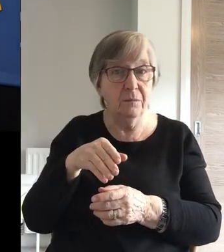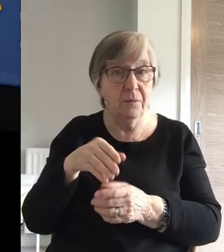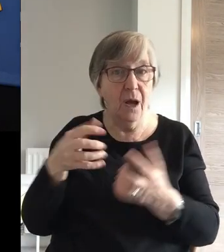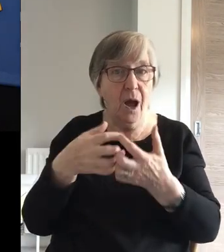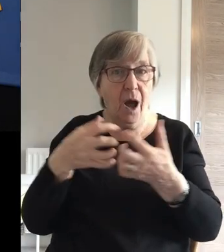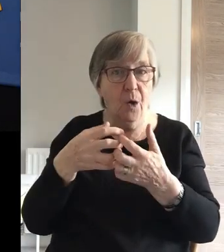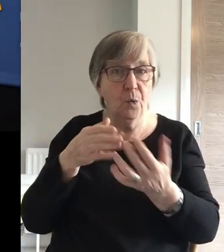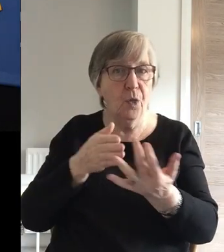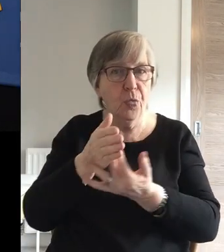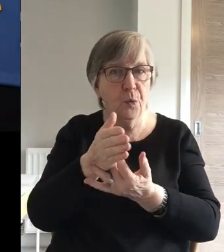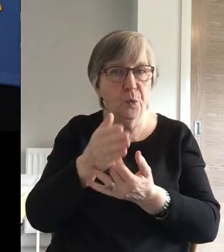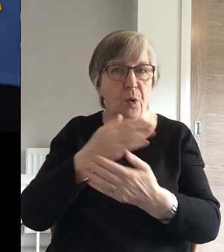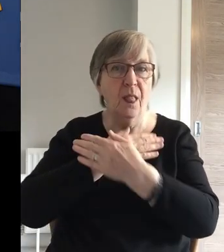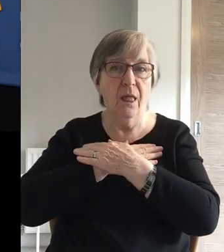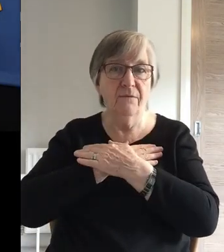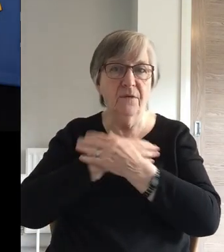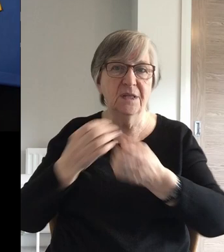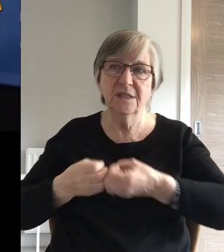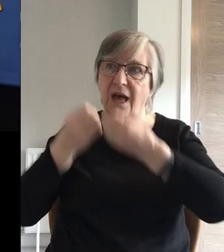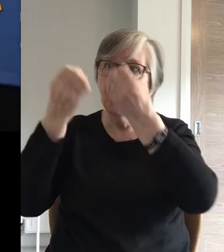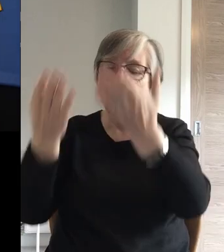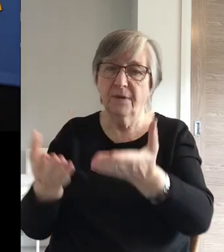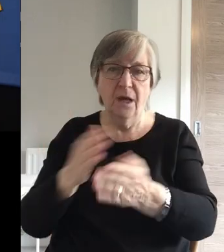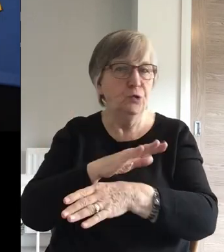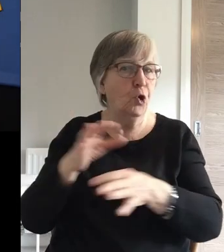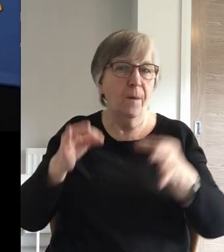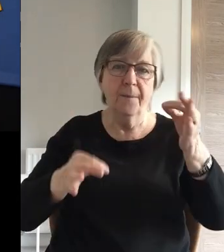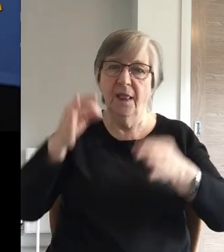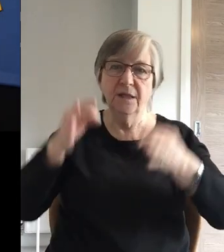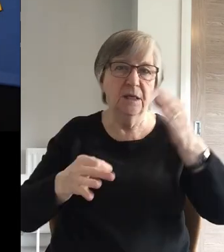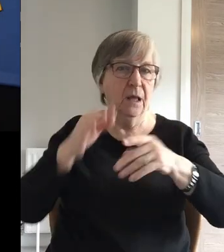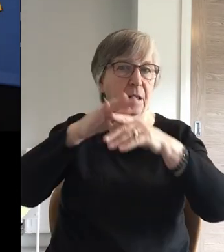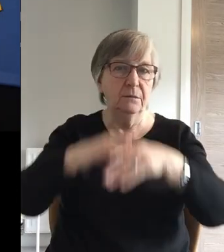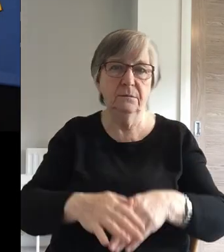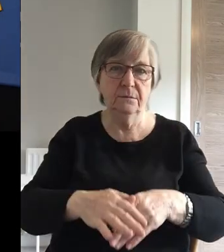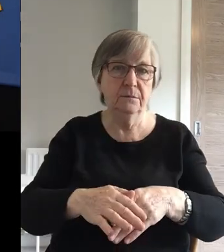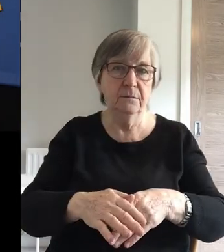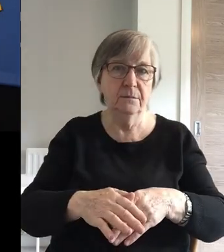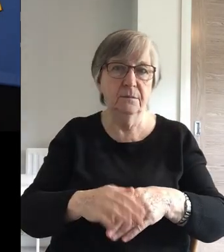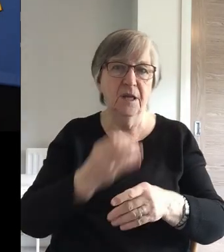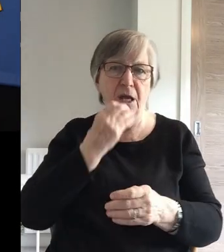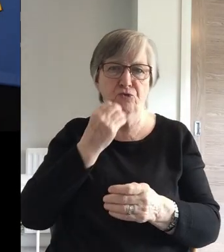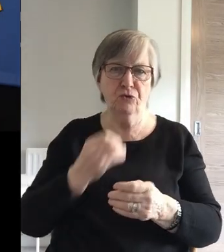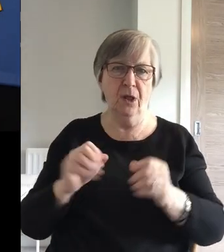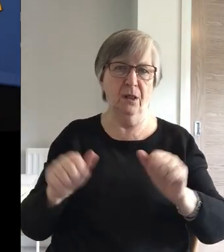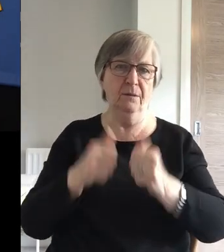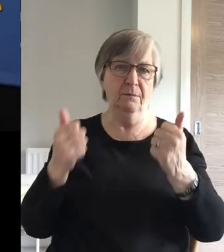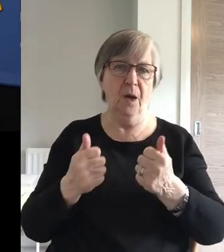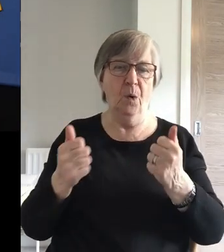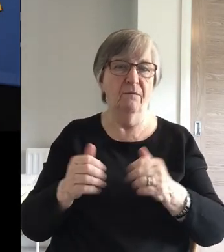through sacrifice, not through political domination of Israel over other nations.